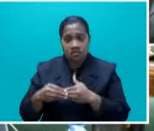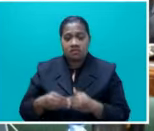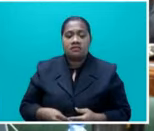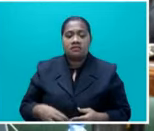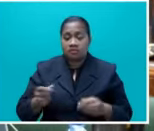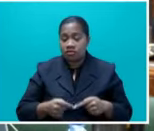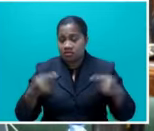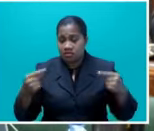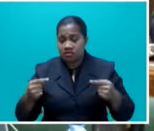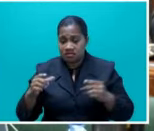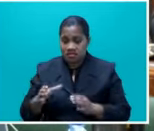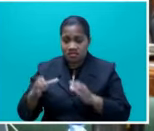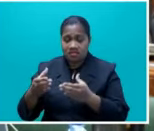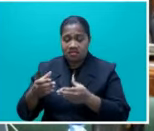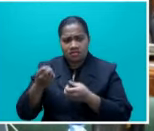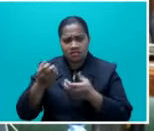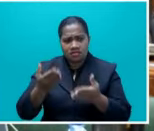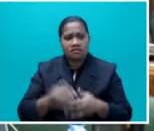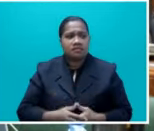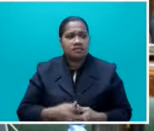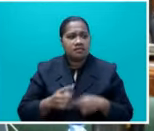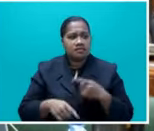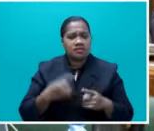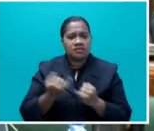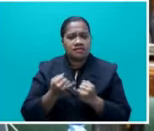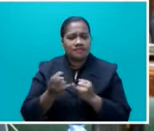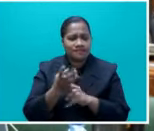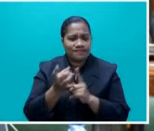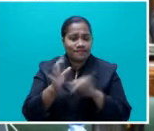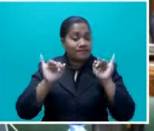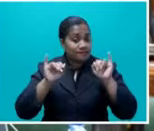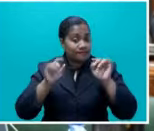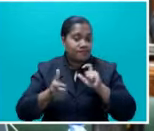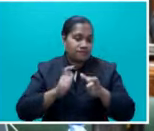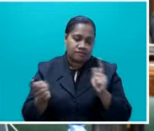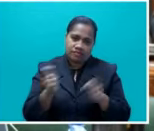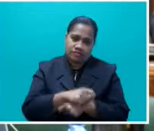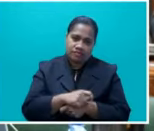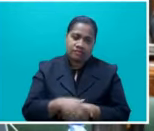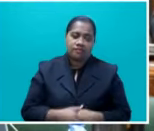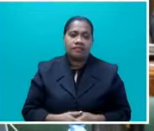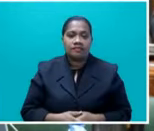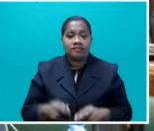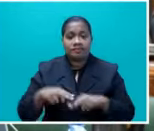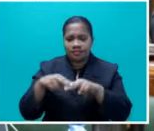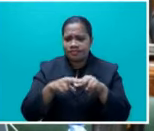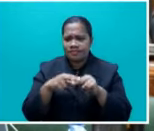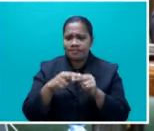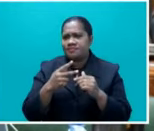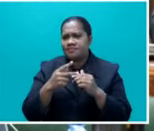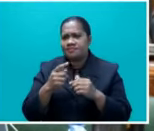have addressed the related and very important issues of climate change and Fiji's part in finding